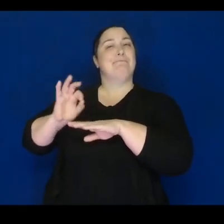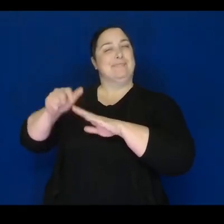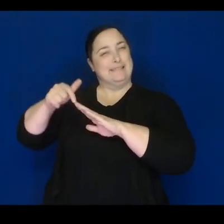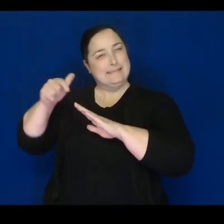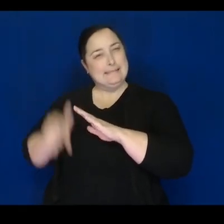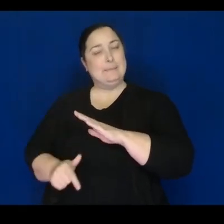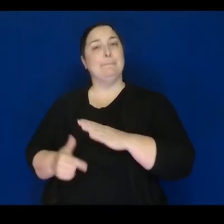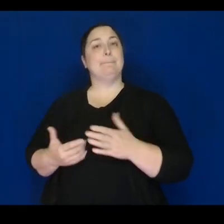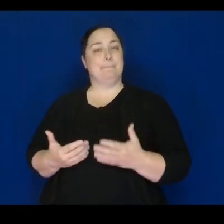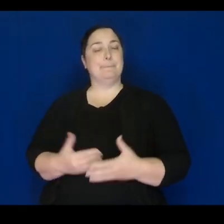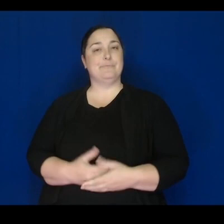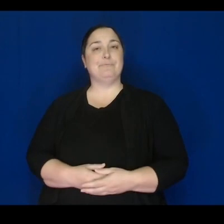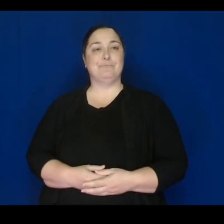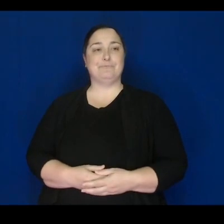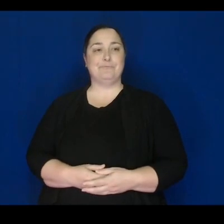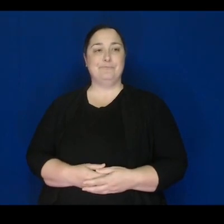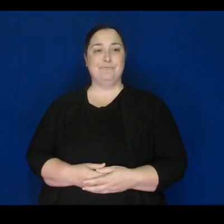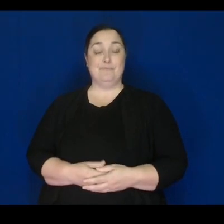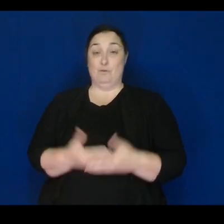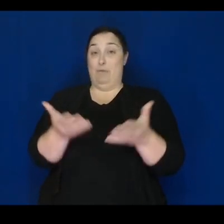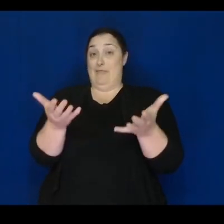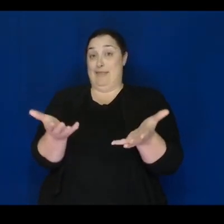And so this is